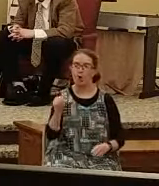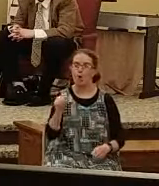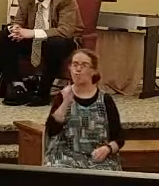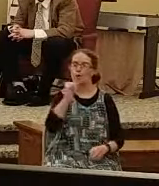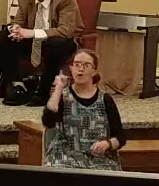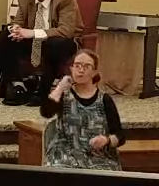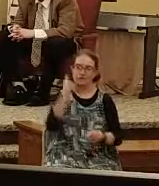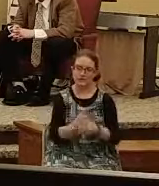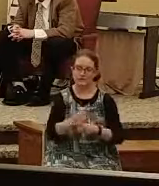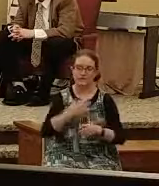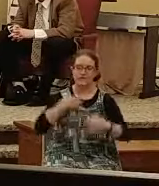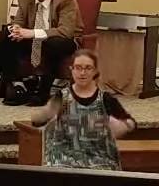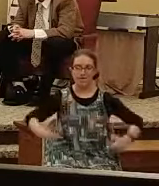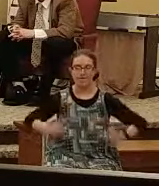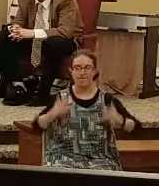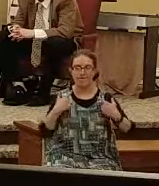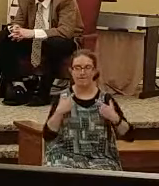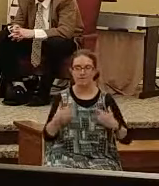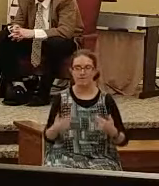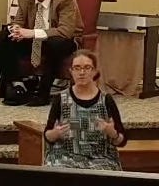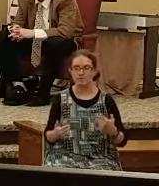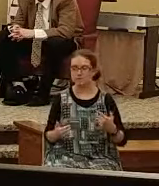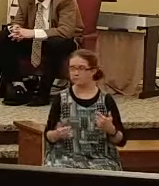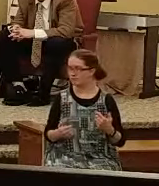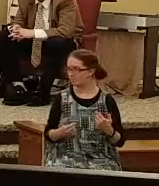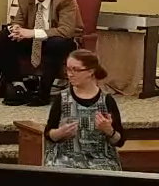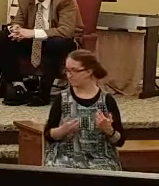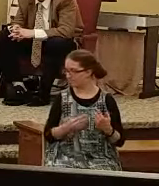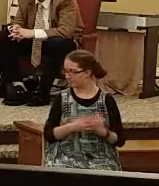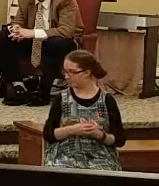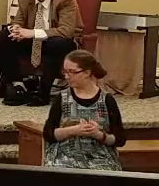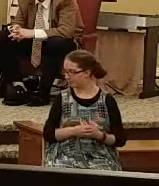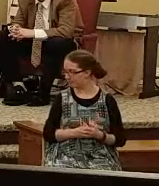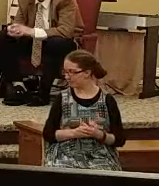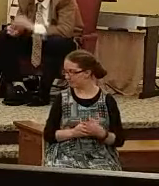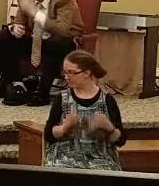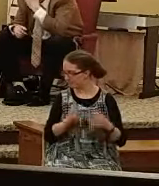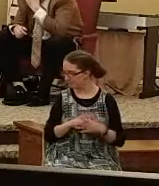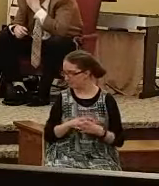life. Amen. All right. So,